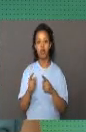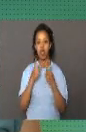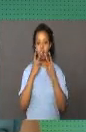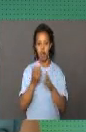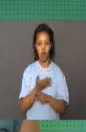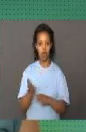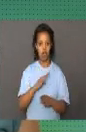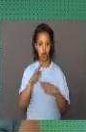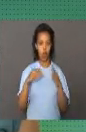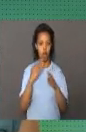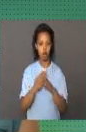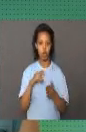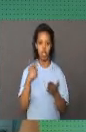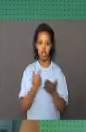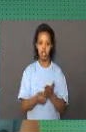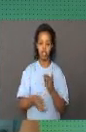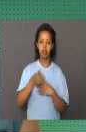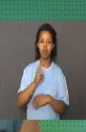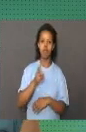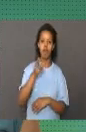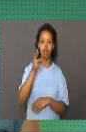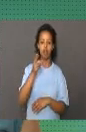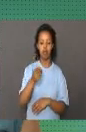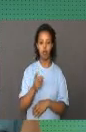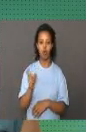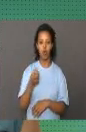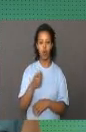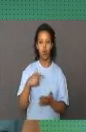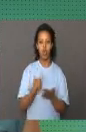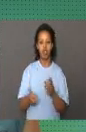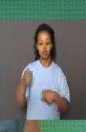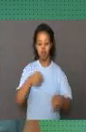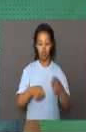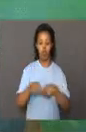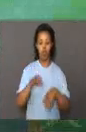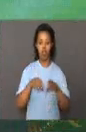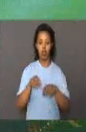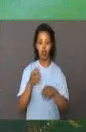biologists who are actively involved in seeking a solution.